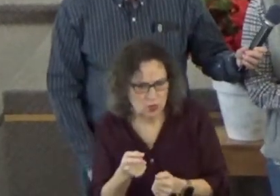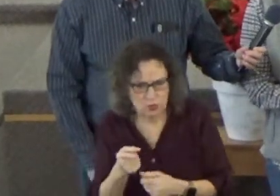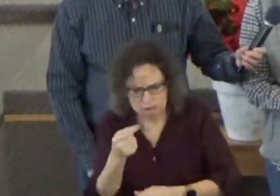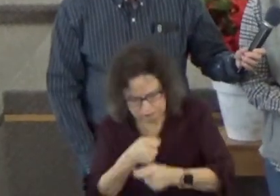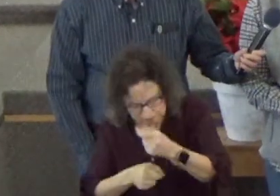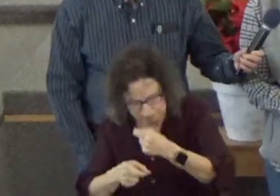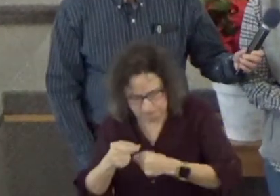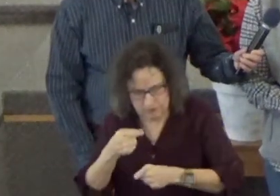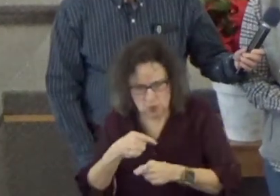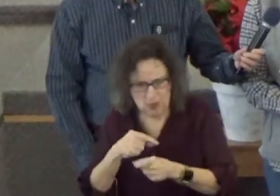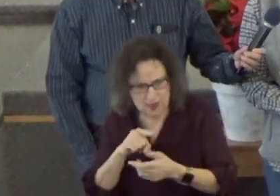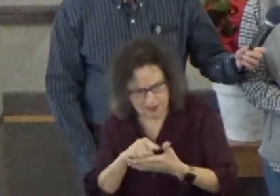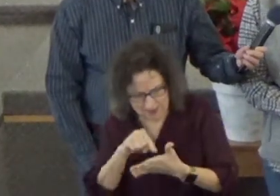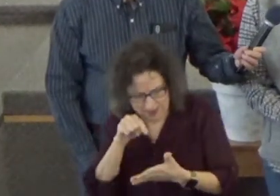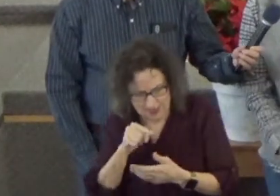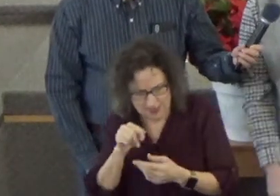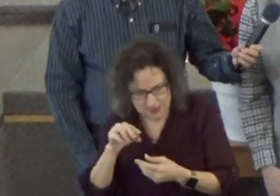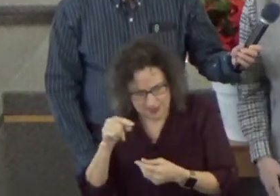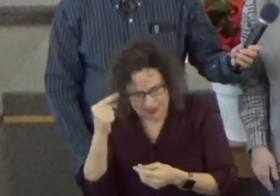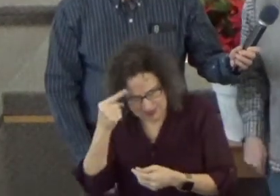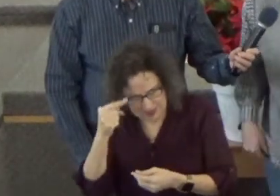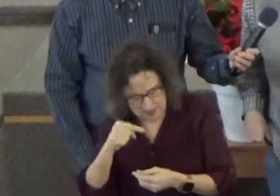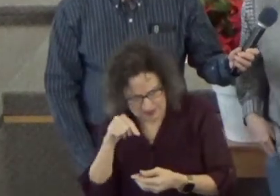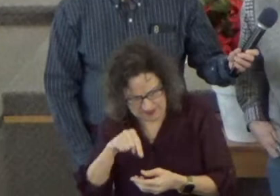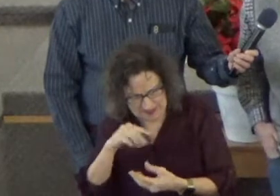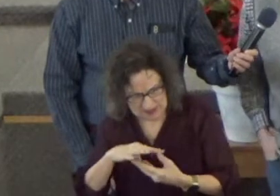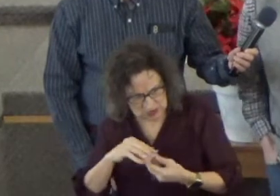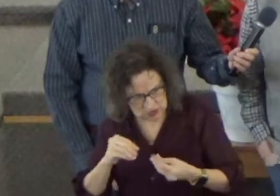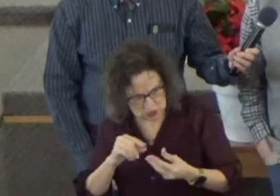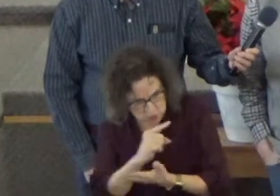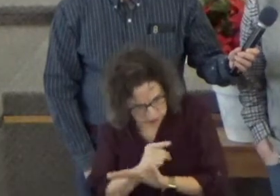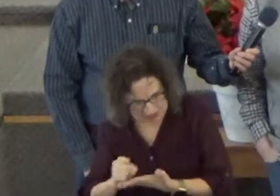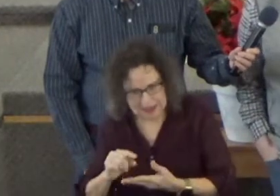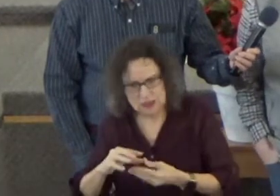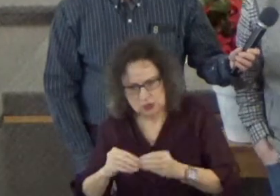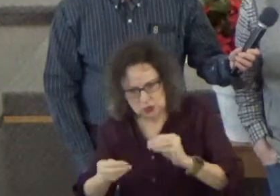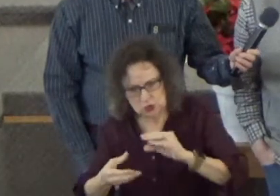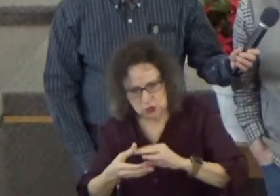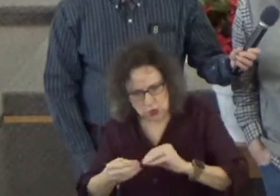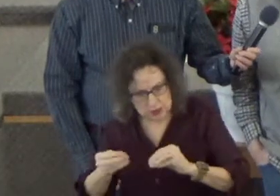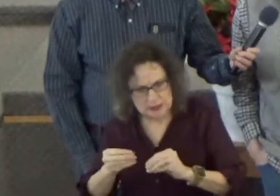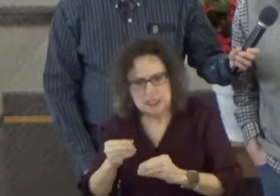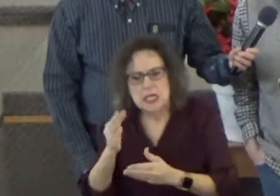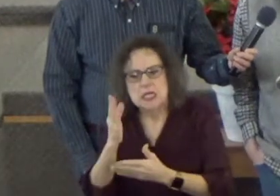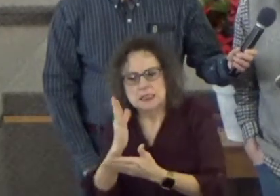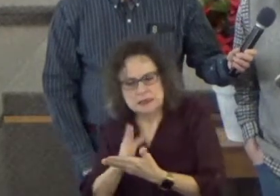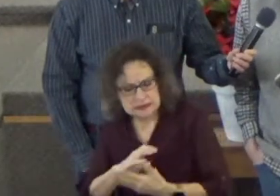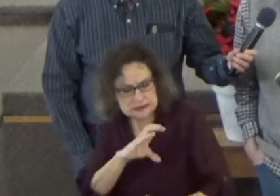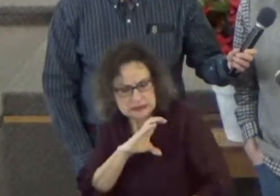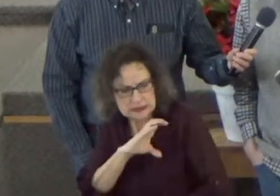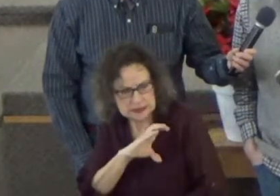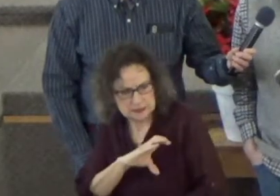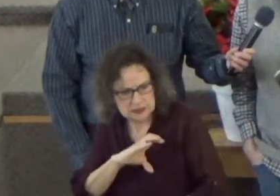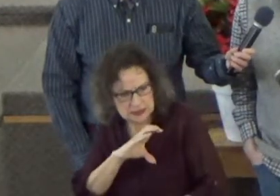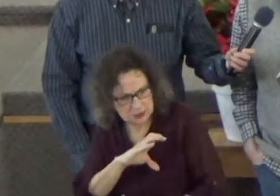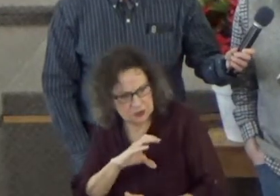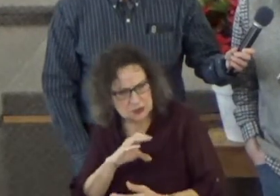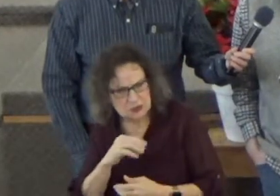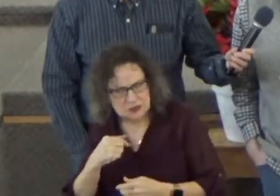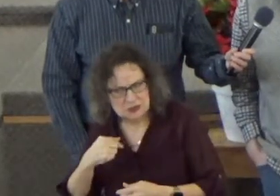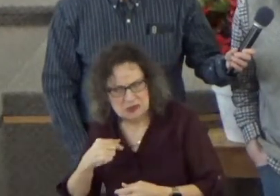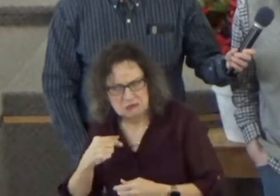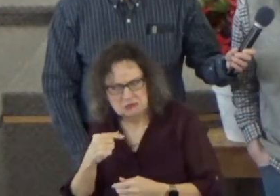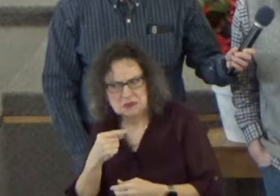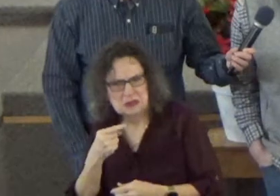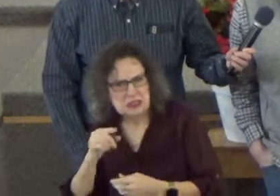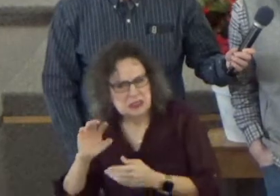thinking about this week a little bit was stories, and how some of the characters in our modern stories are just seem to be really confused people, and it